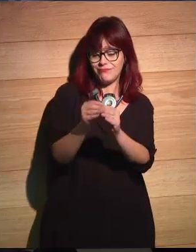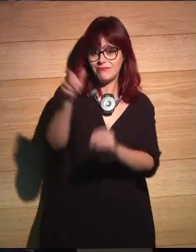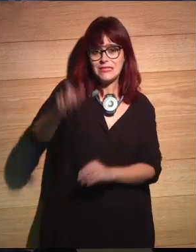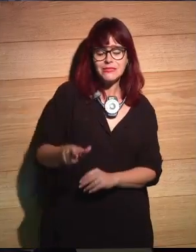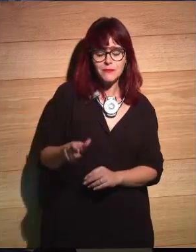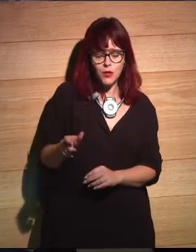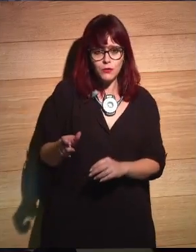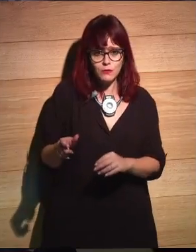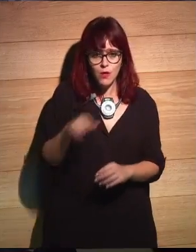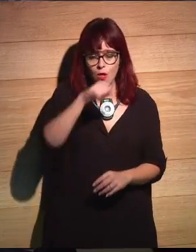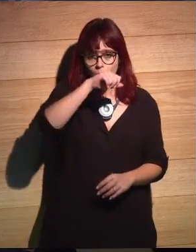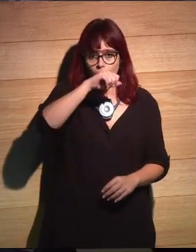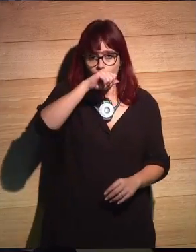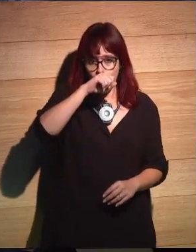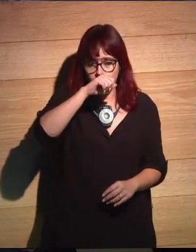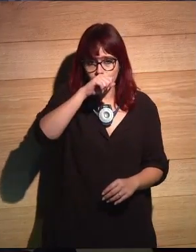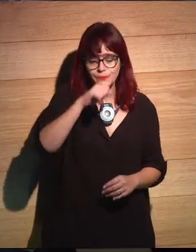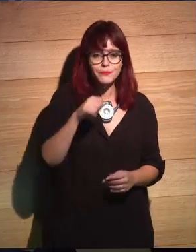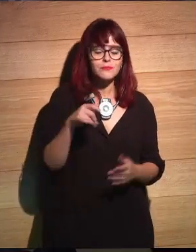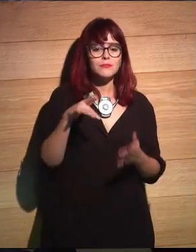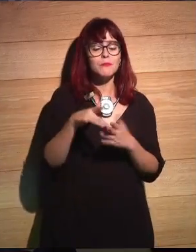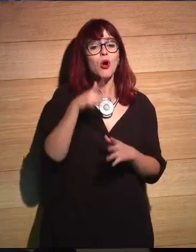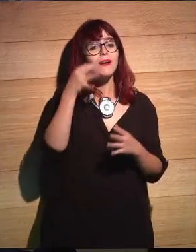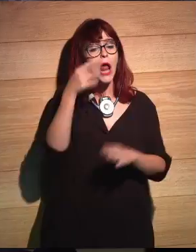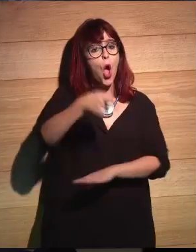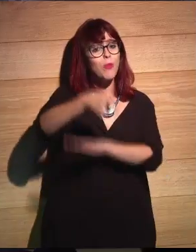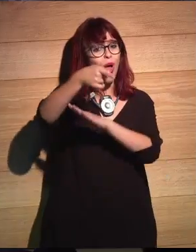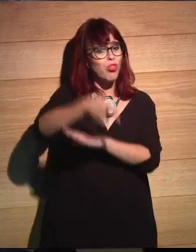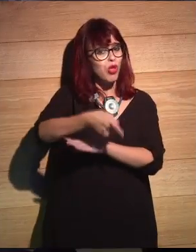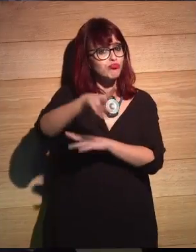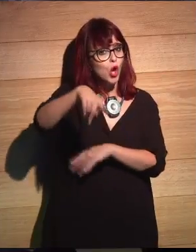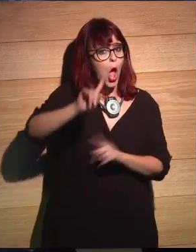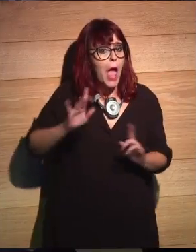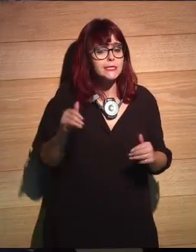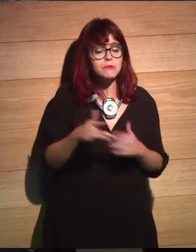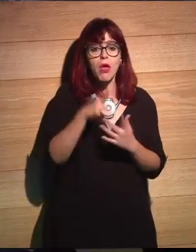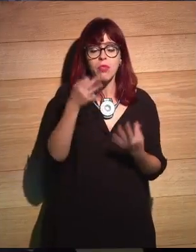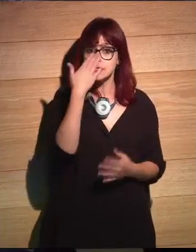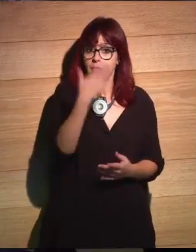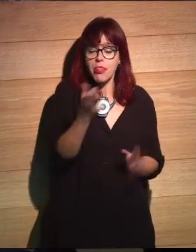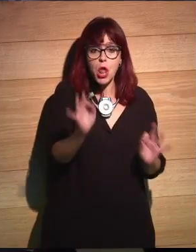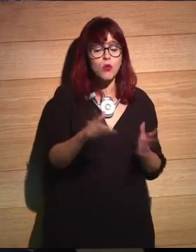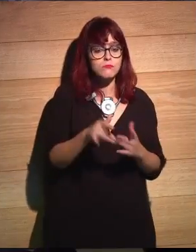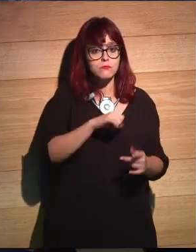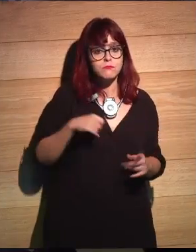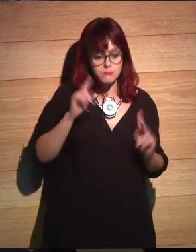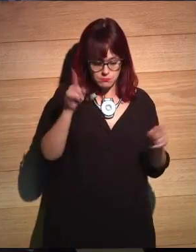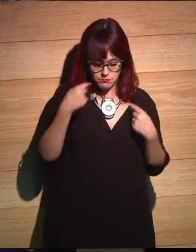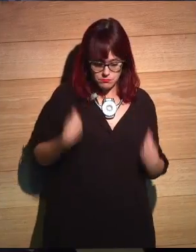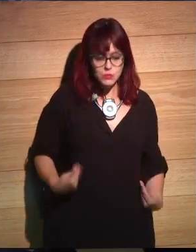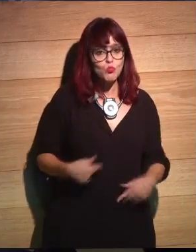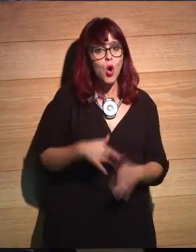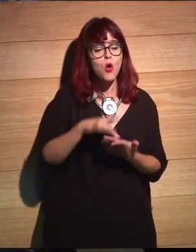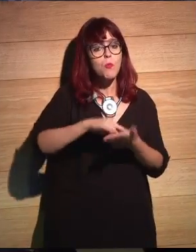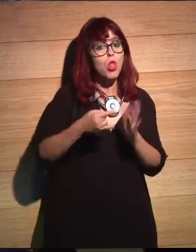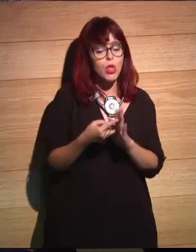no duty other than being true to yourself and to your own project. If that project is to tell the world